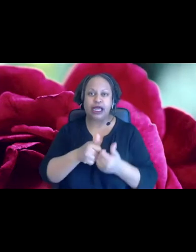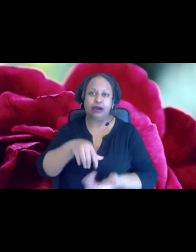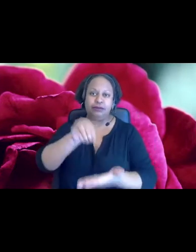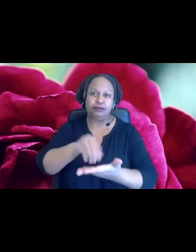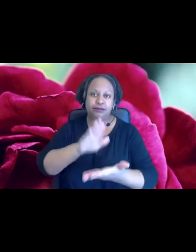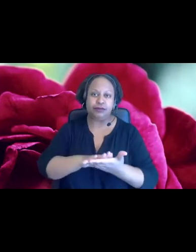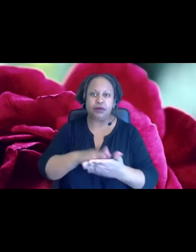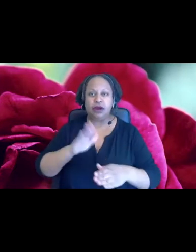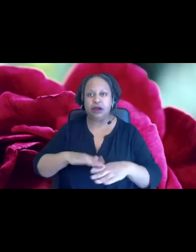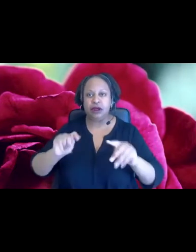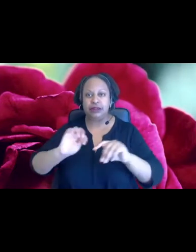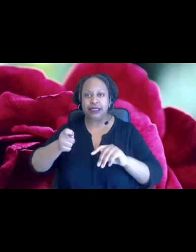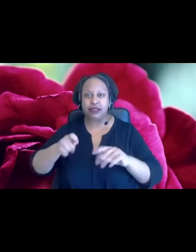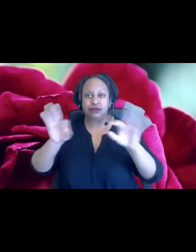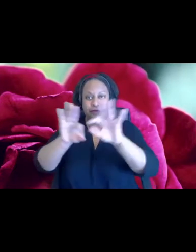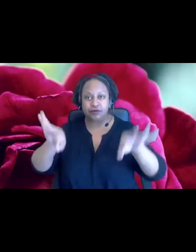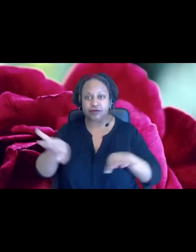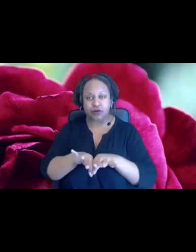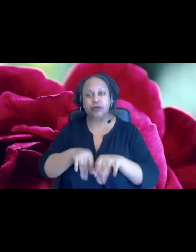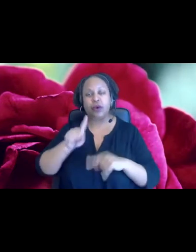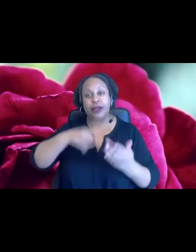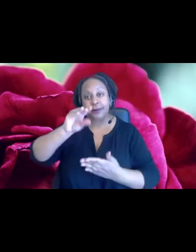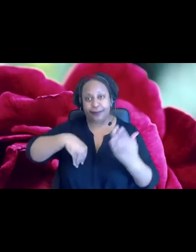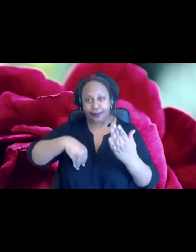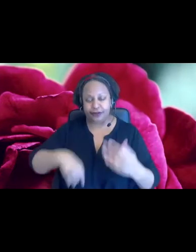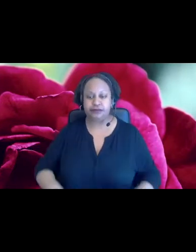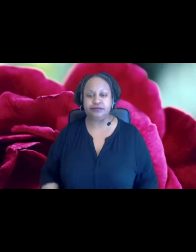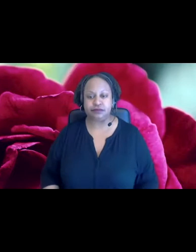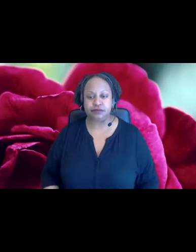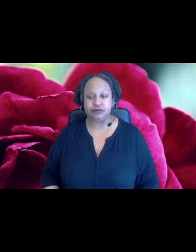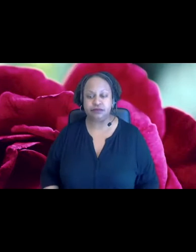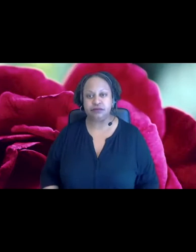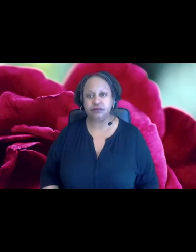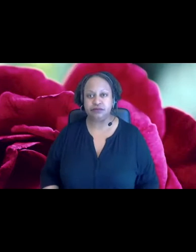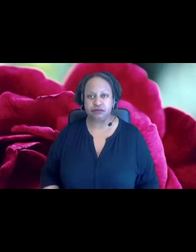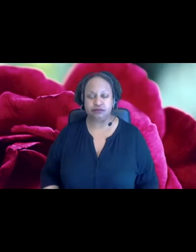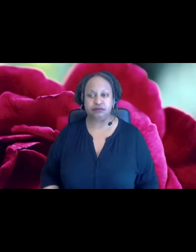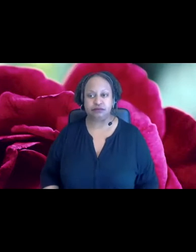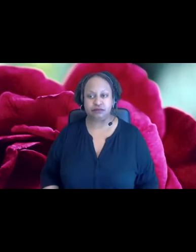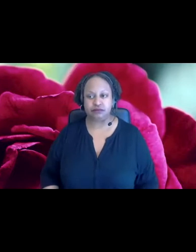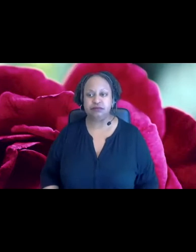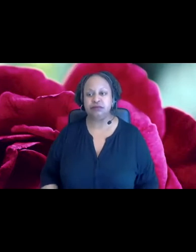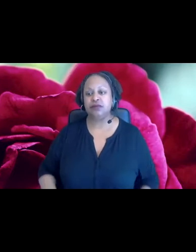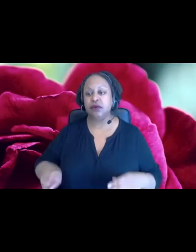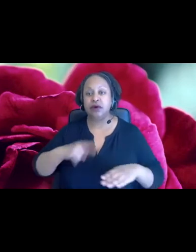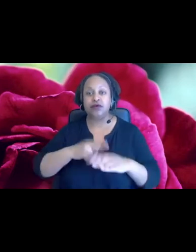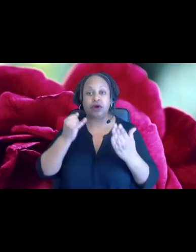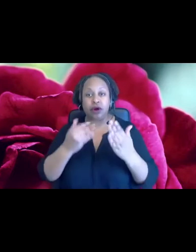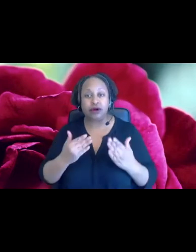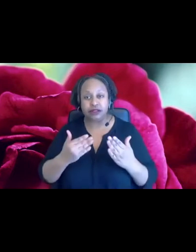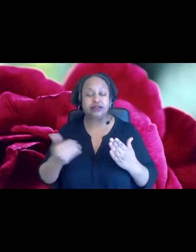reported. Of course, there are many, many other aspects for artists in reporting